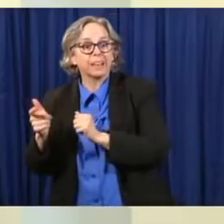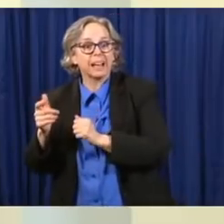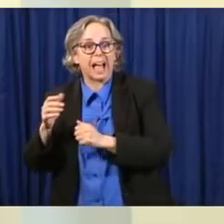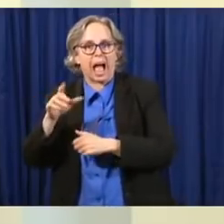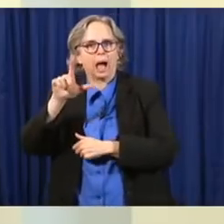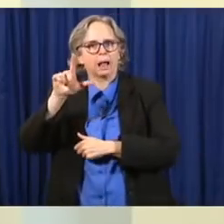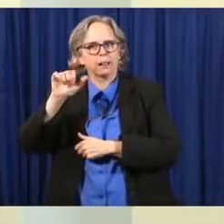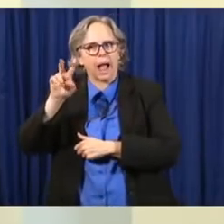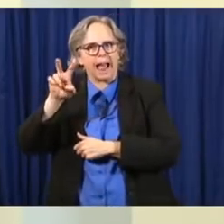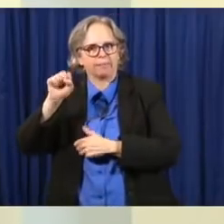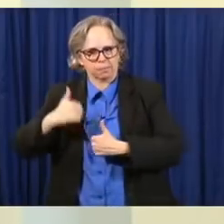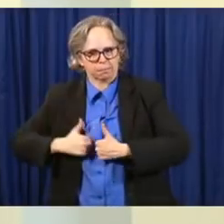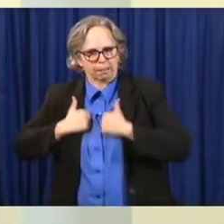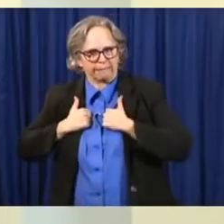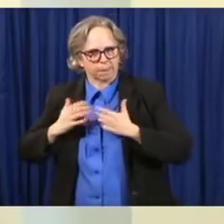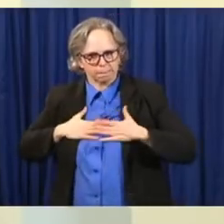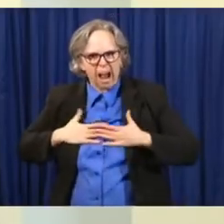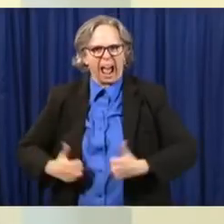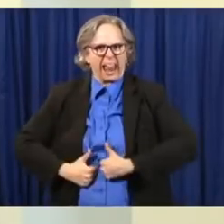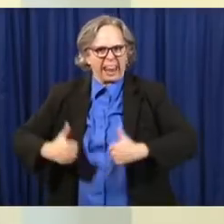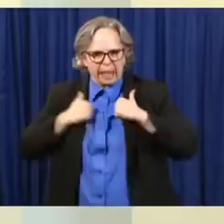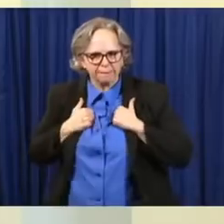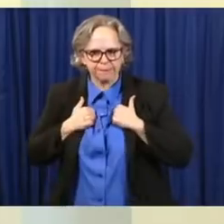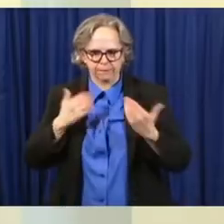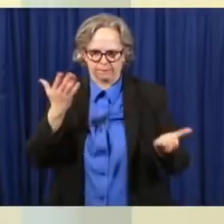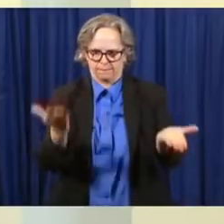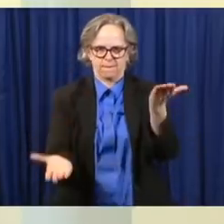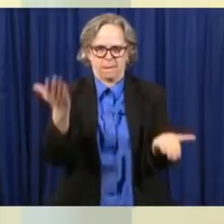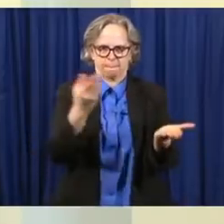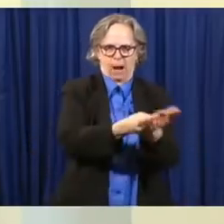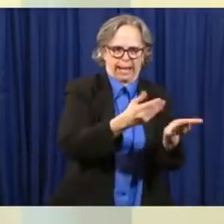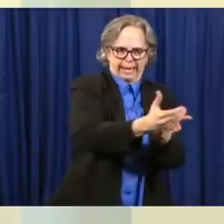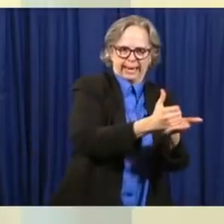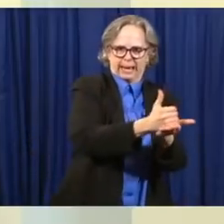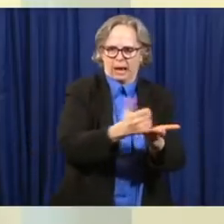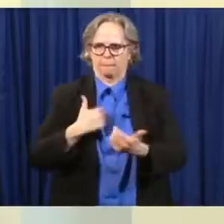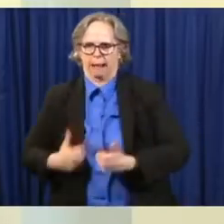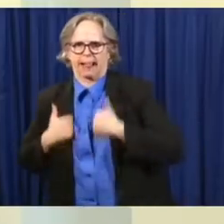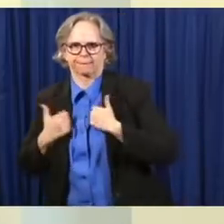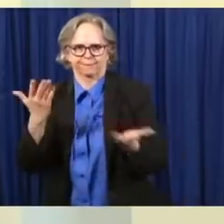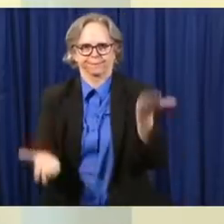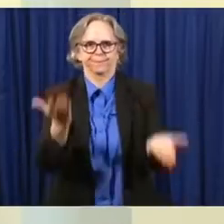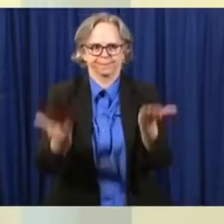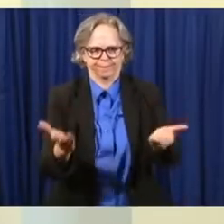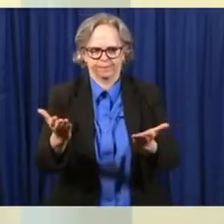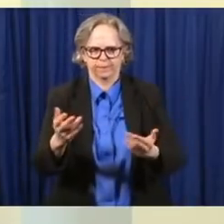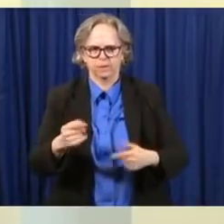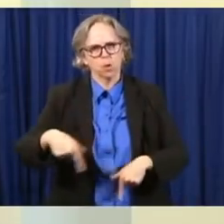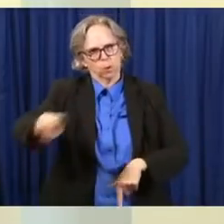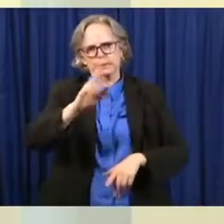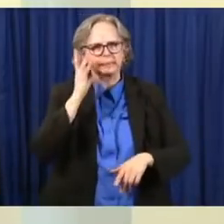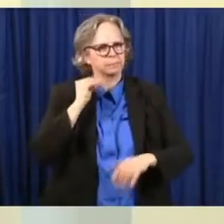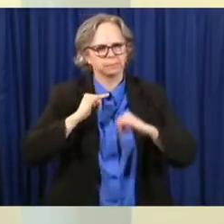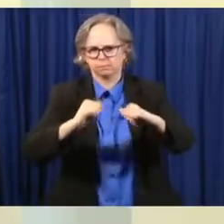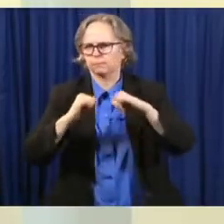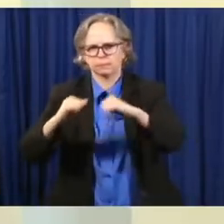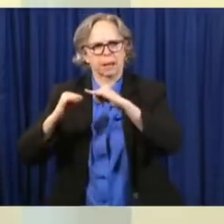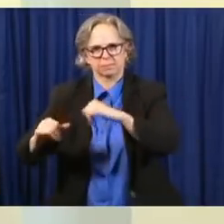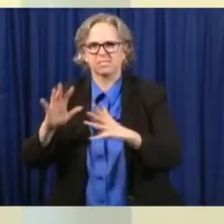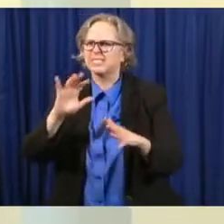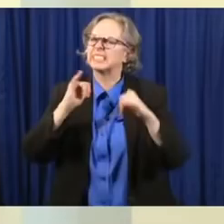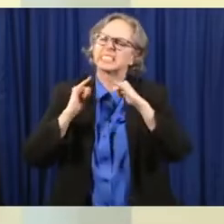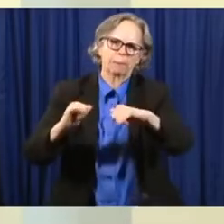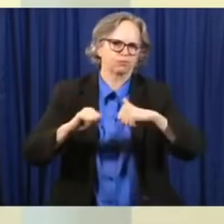question. But I think those are the questions and walls we will all hit across this country and all around the world as we try to work our